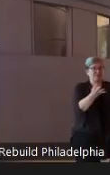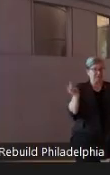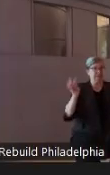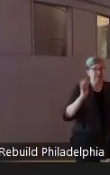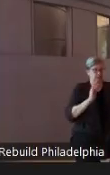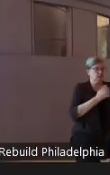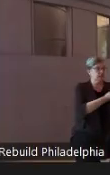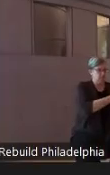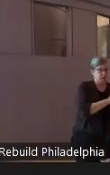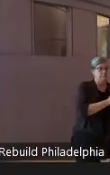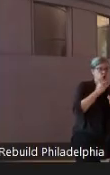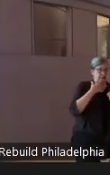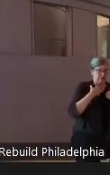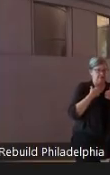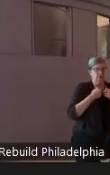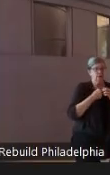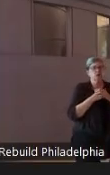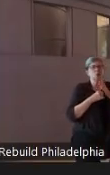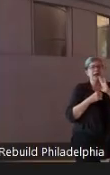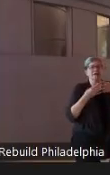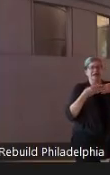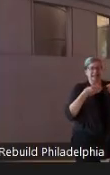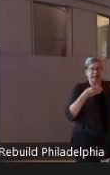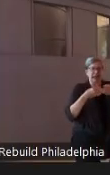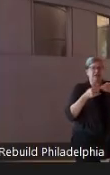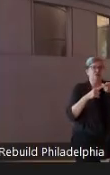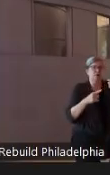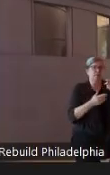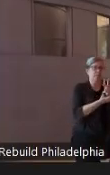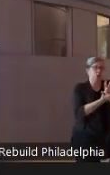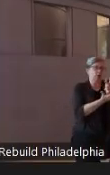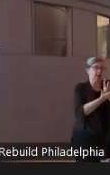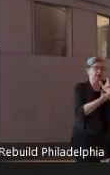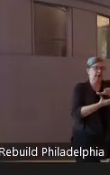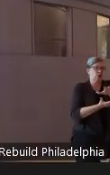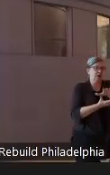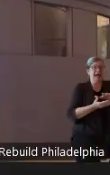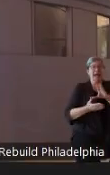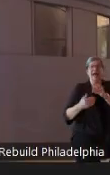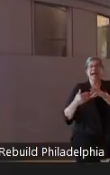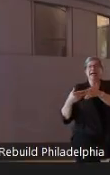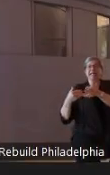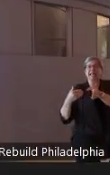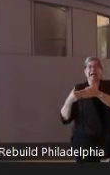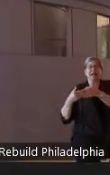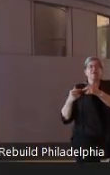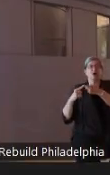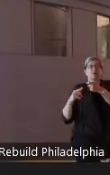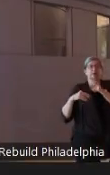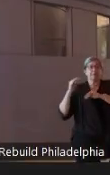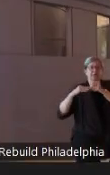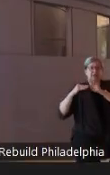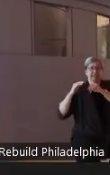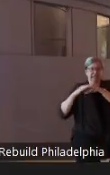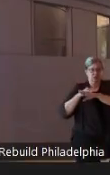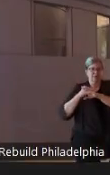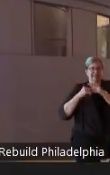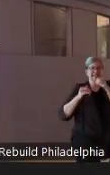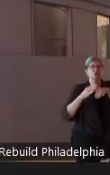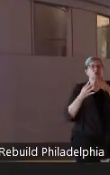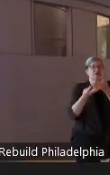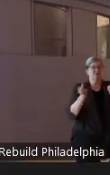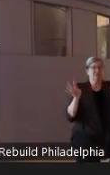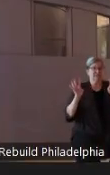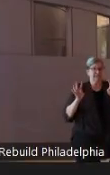fence. There will be a gate from the parking area and a gate from the building entrance into this